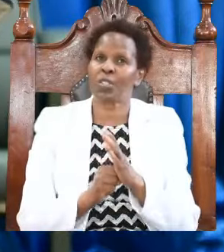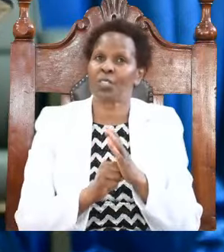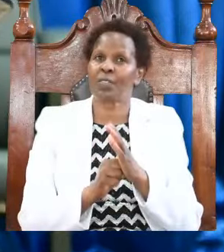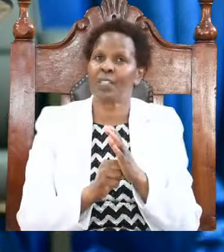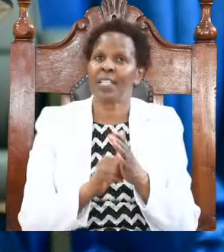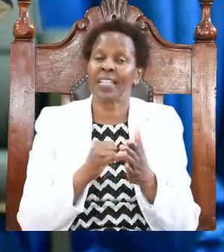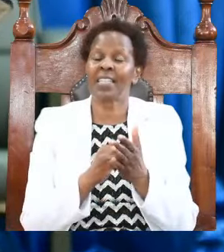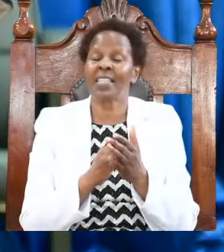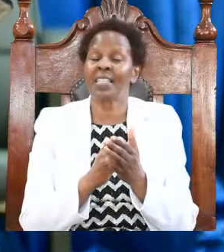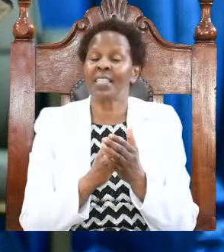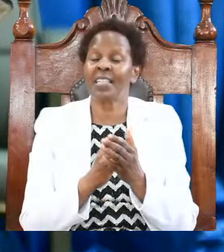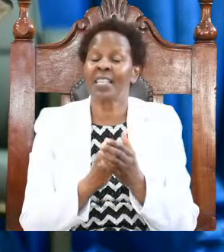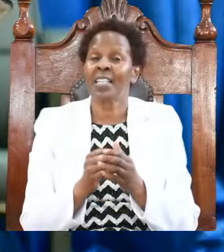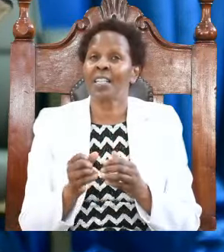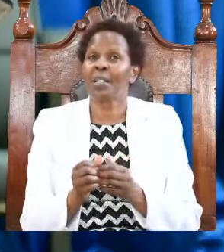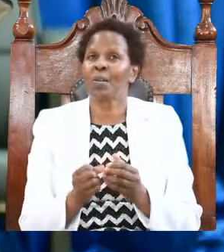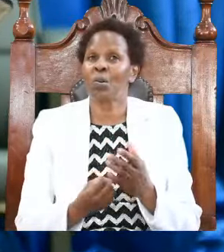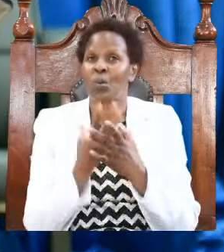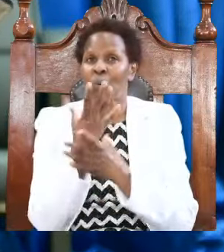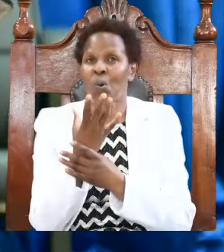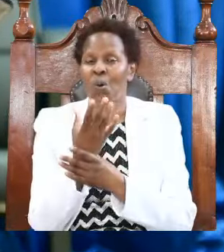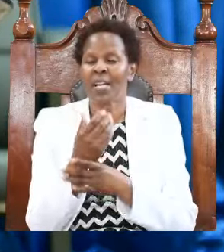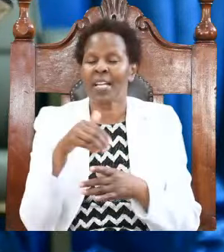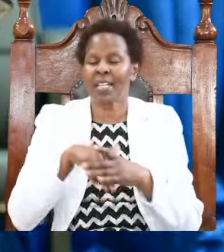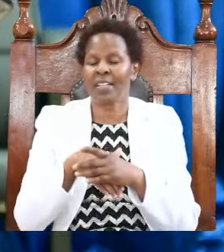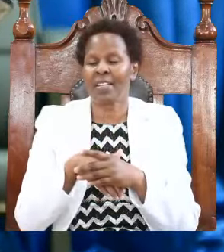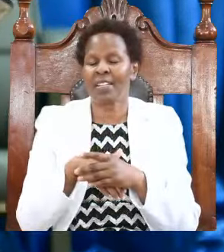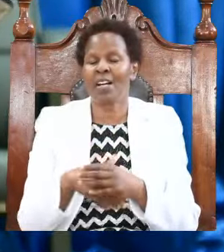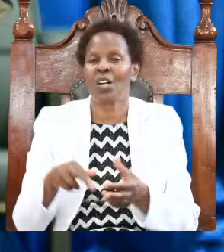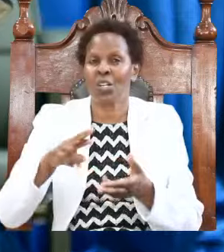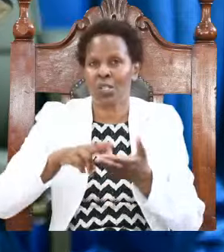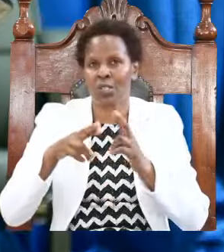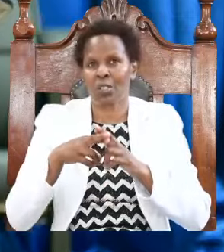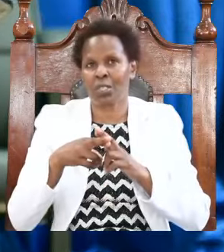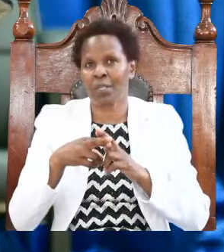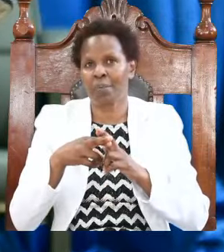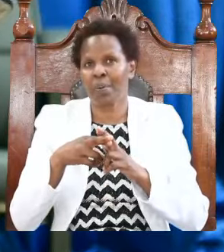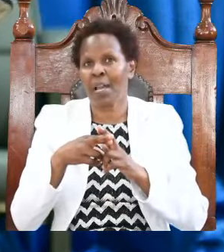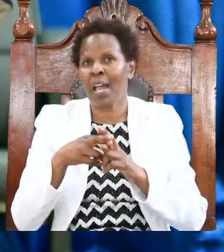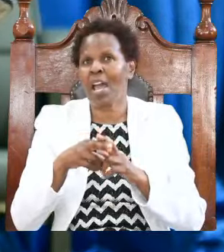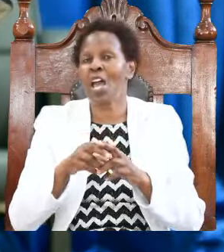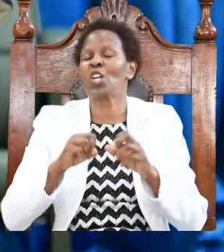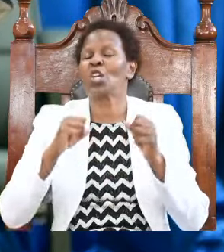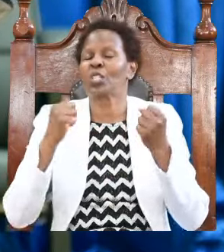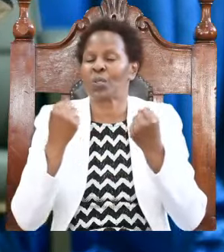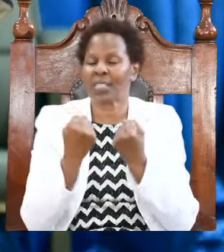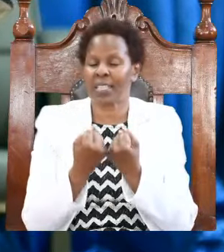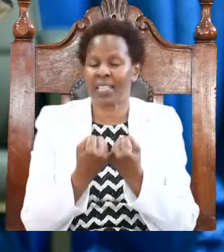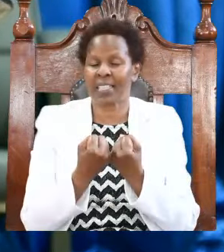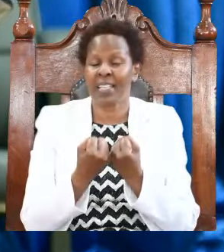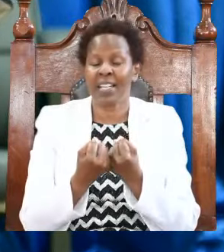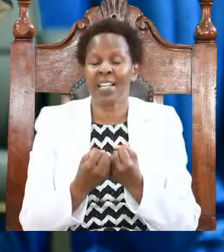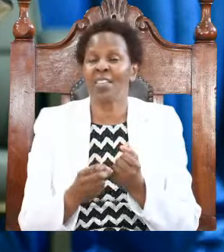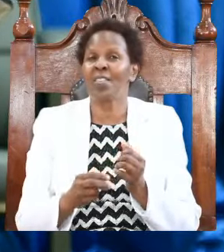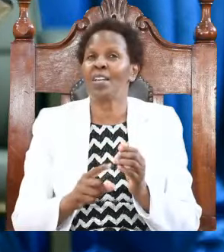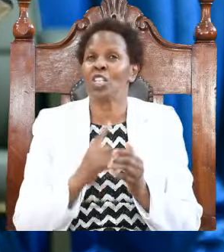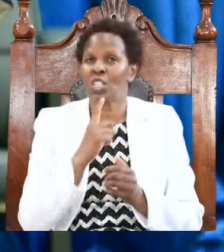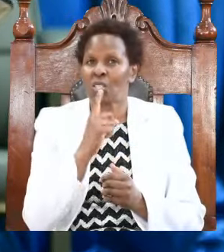thrives in relationships and community. Praise be to God. No wonder in the instructions that we see